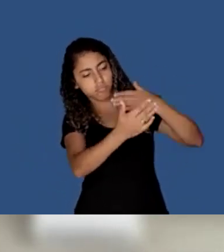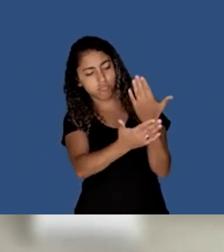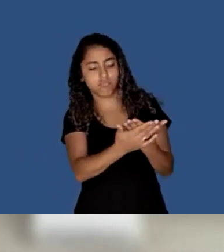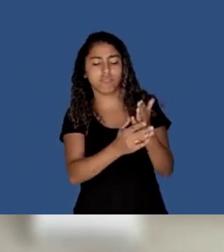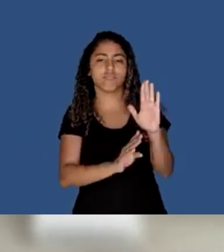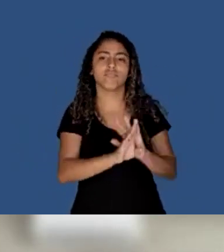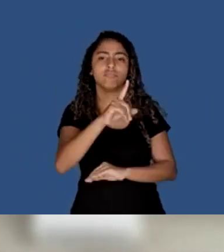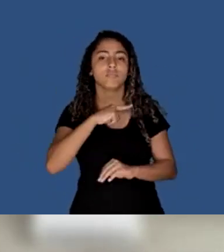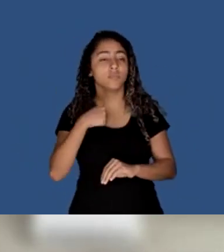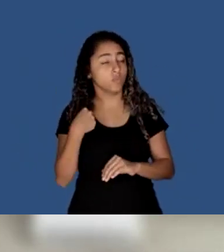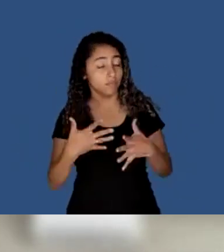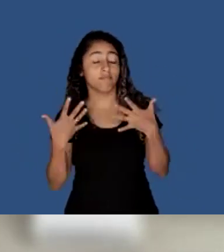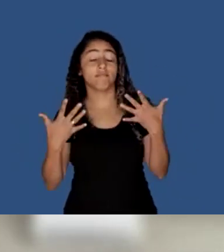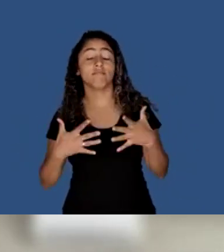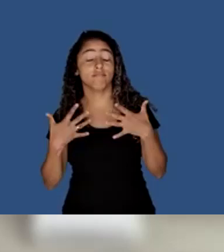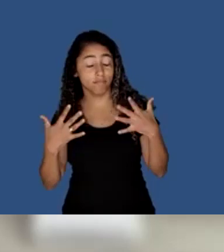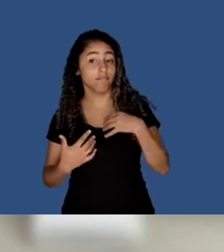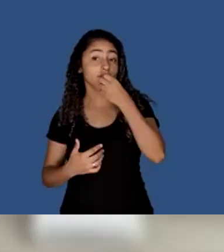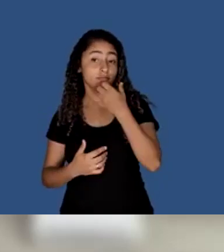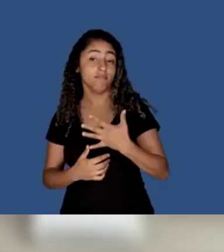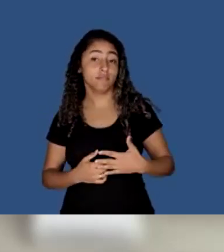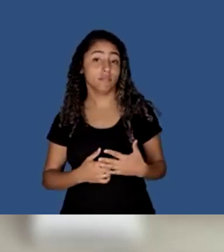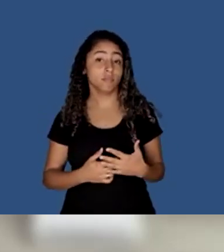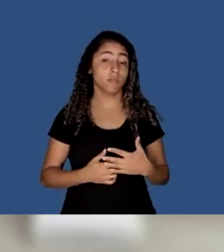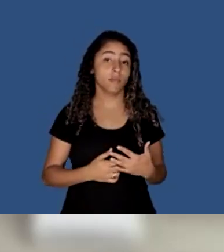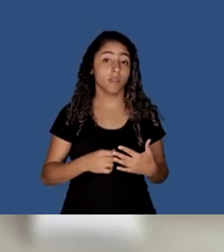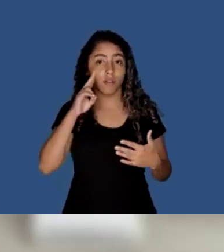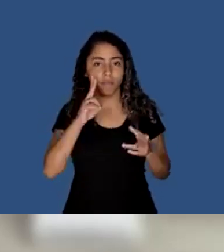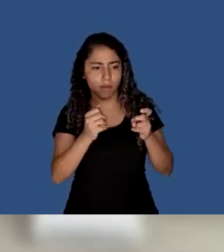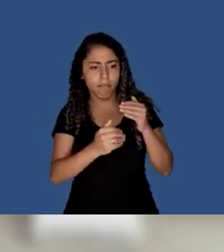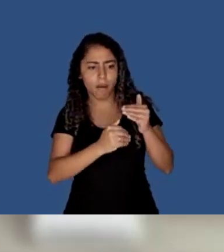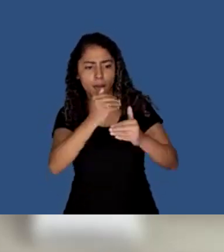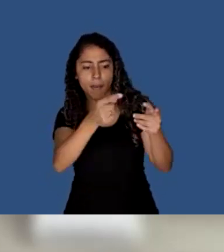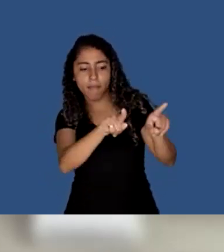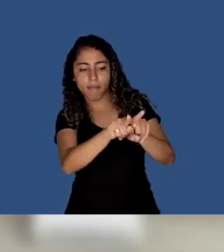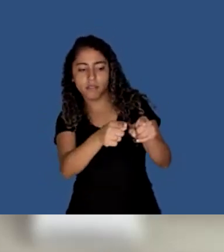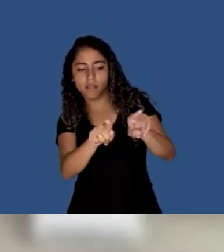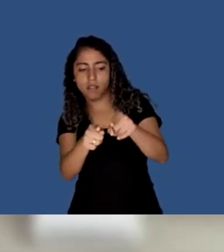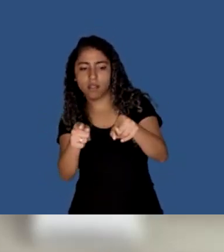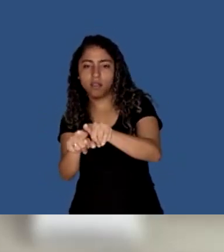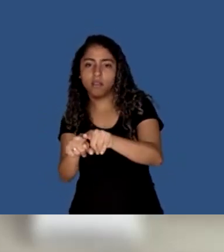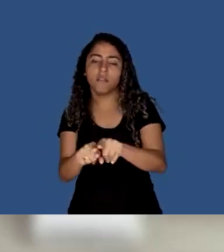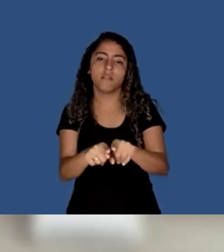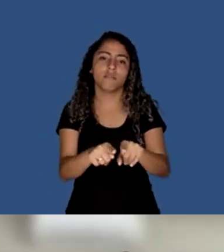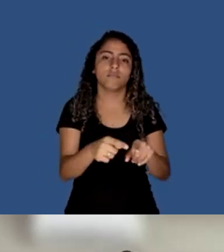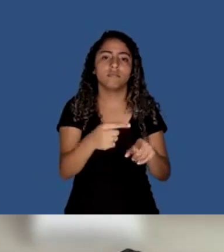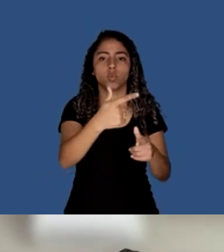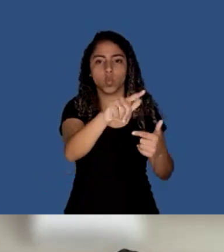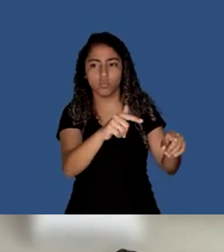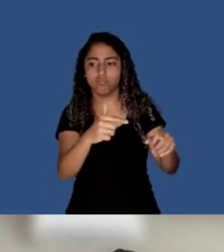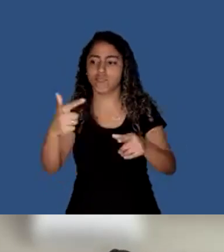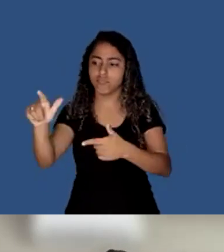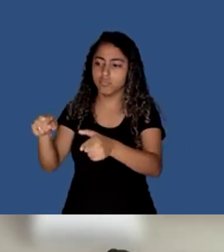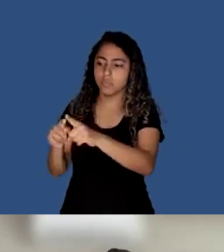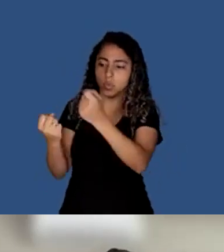very excited with this product and what we've been building in partnership with our e-commerce